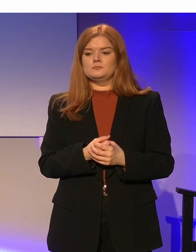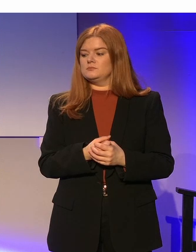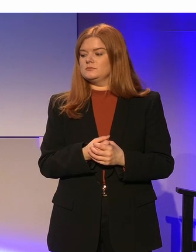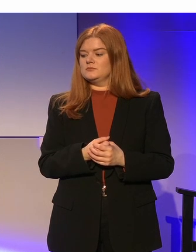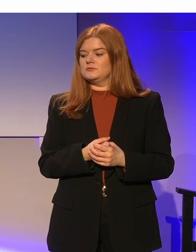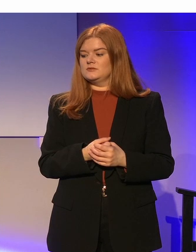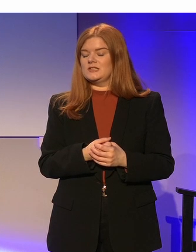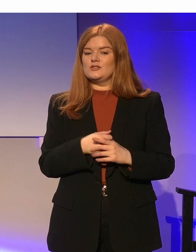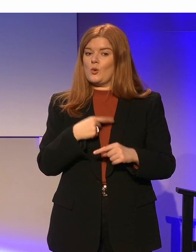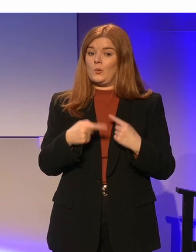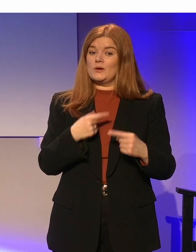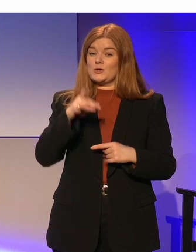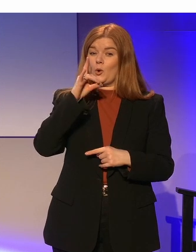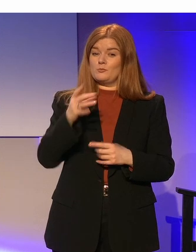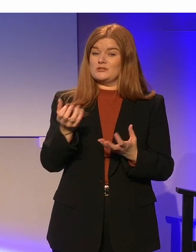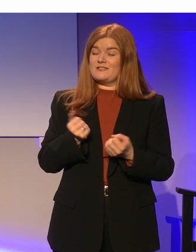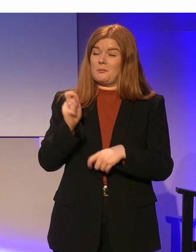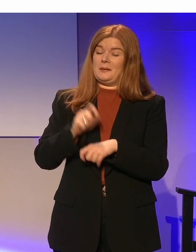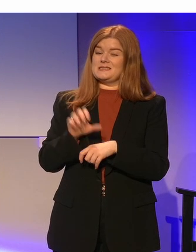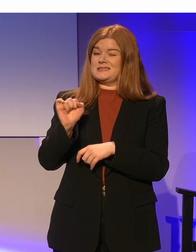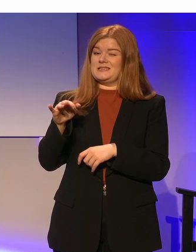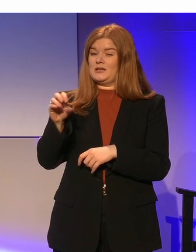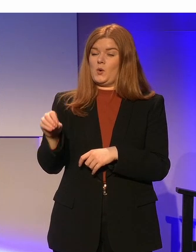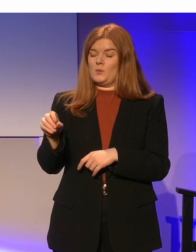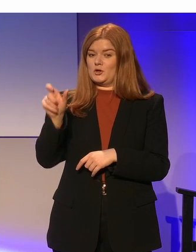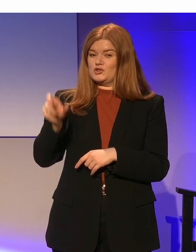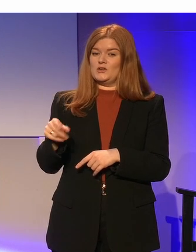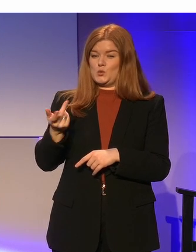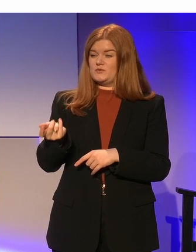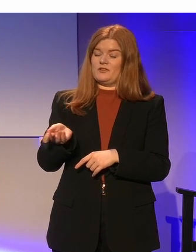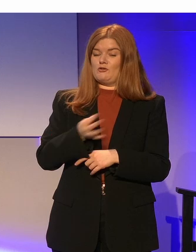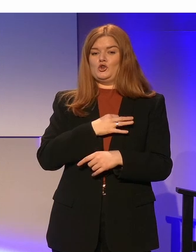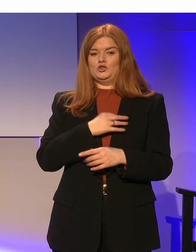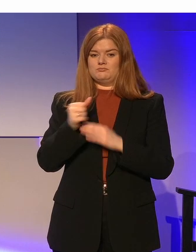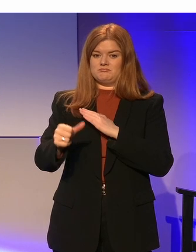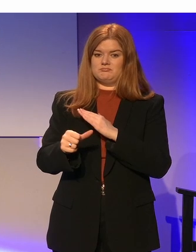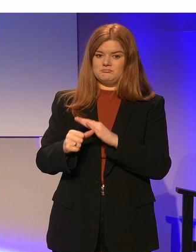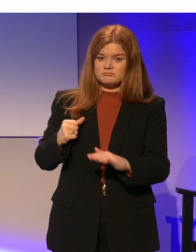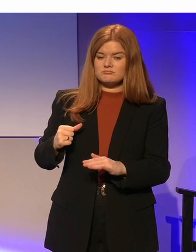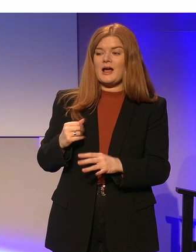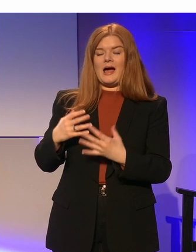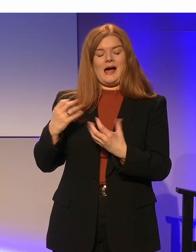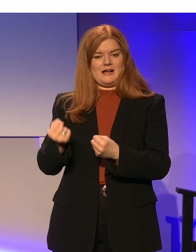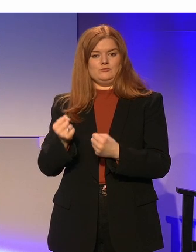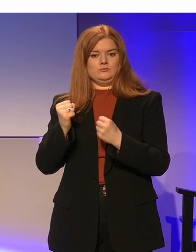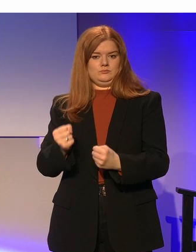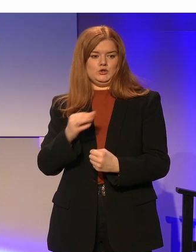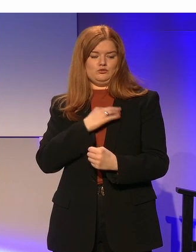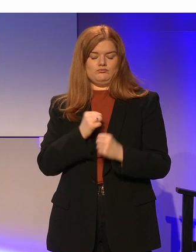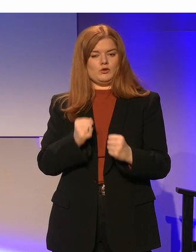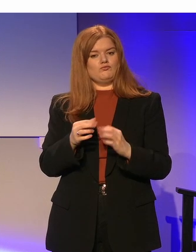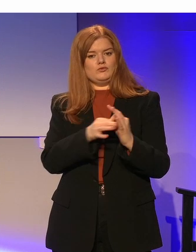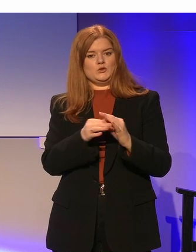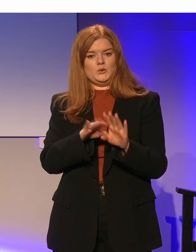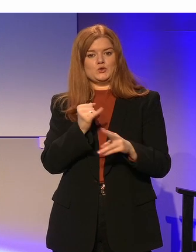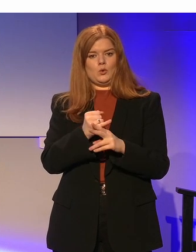you really hope you're going to get the best CNO who's really good and has really strong relationships with school